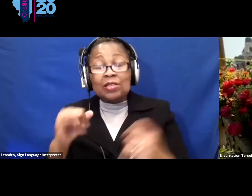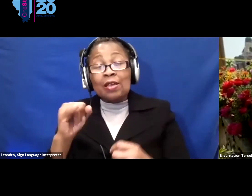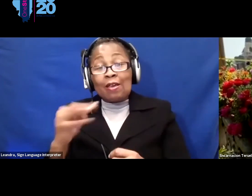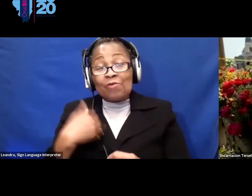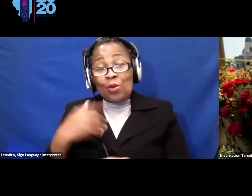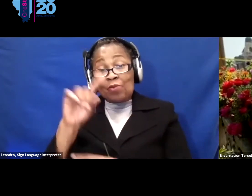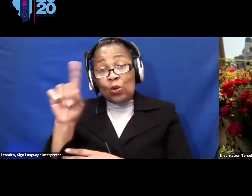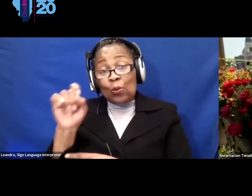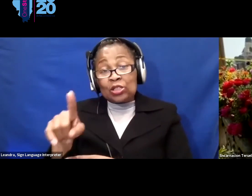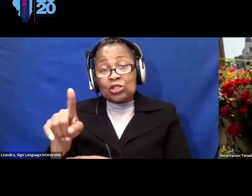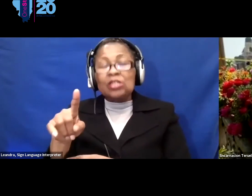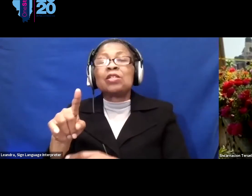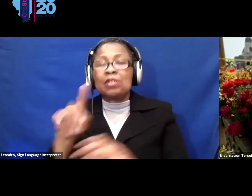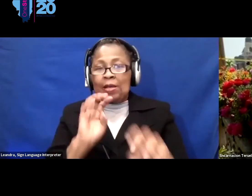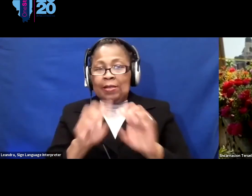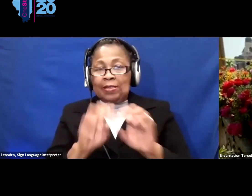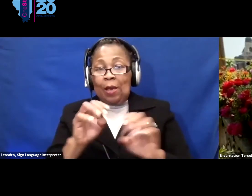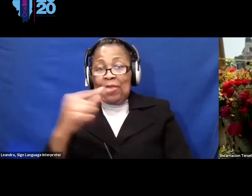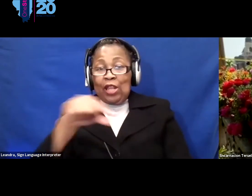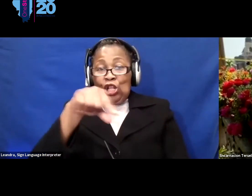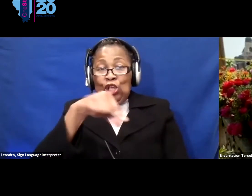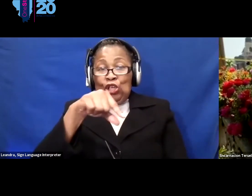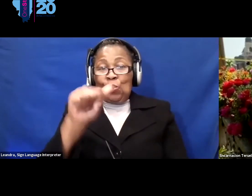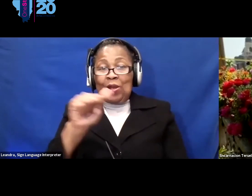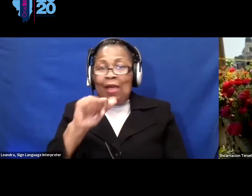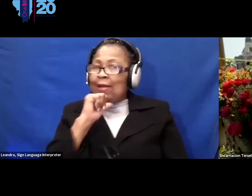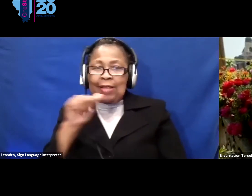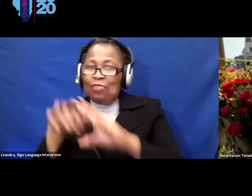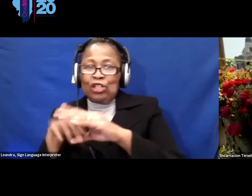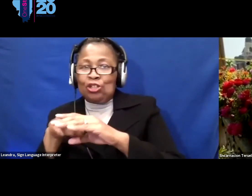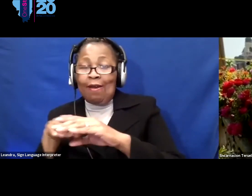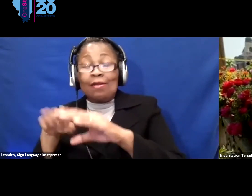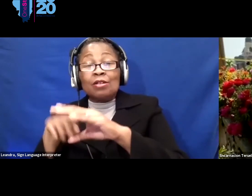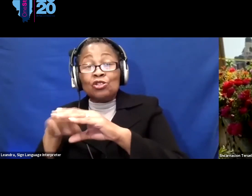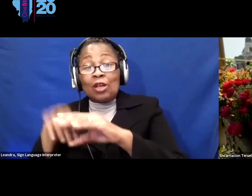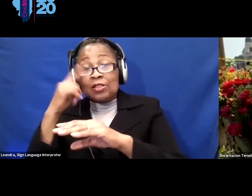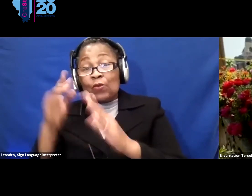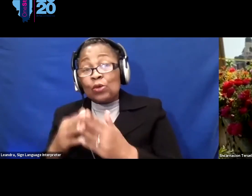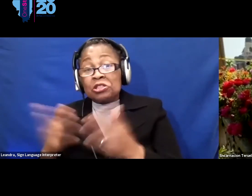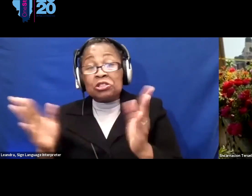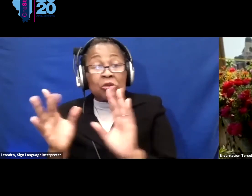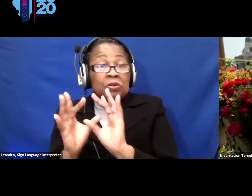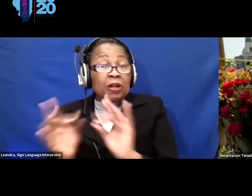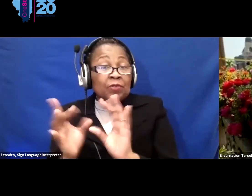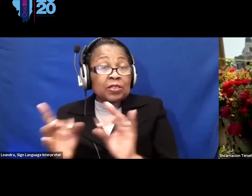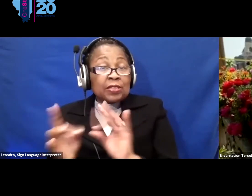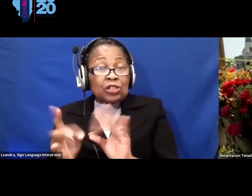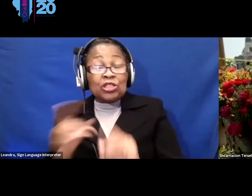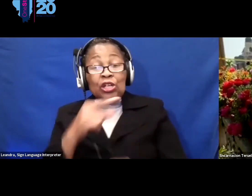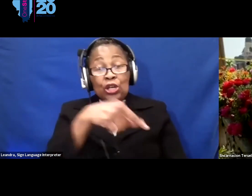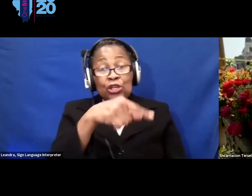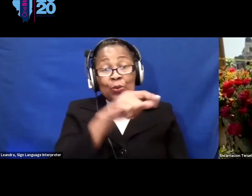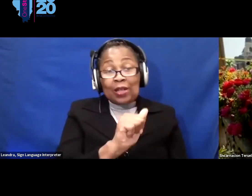please put that in the Q&A box instead of the chat. Chat is for general conversation and commentary. Q&A is for